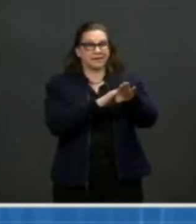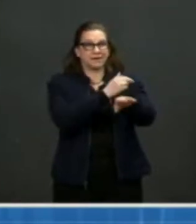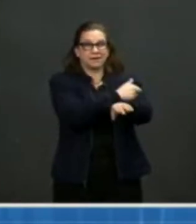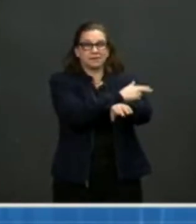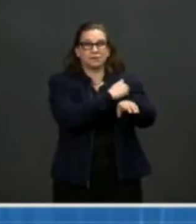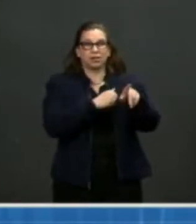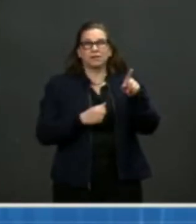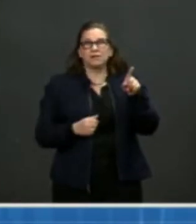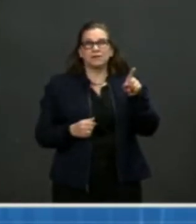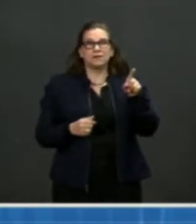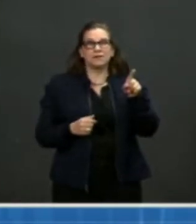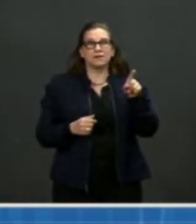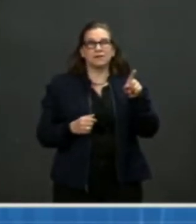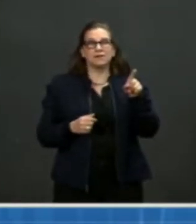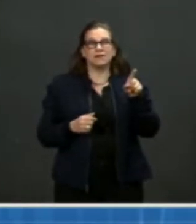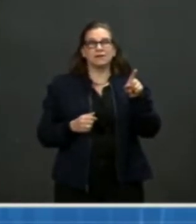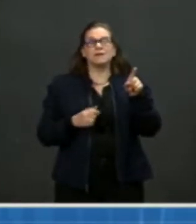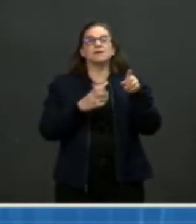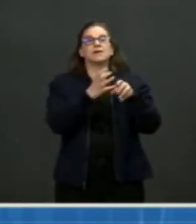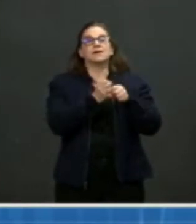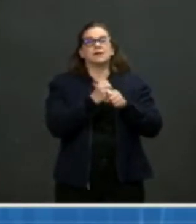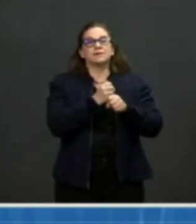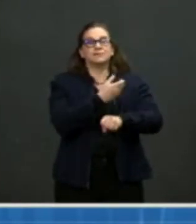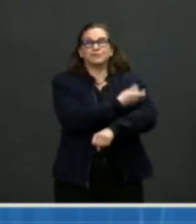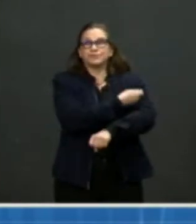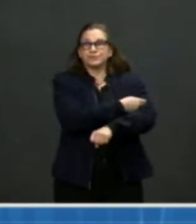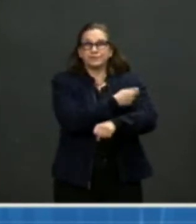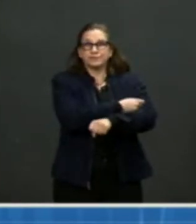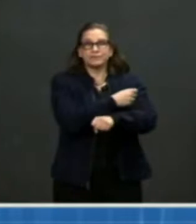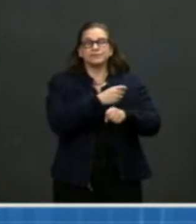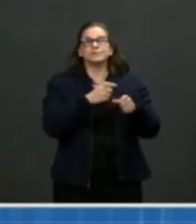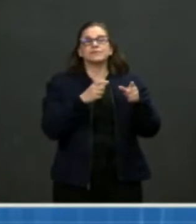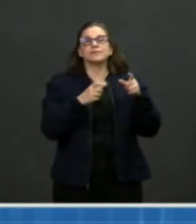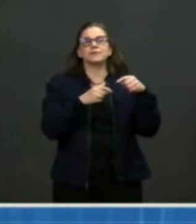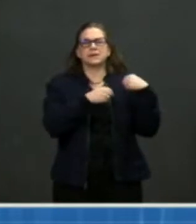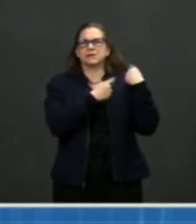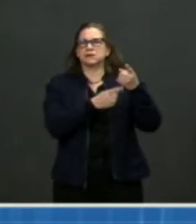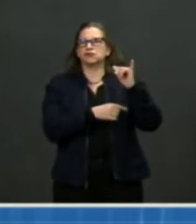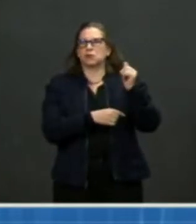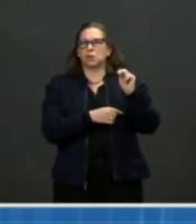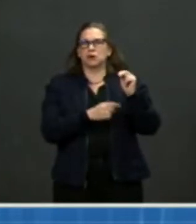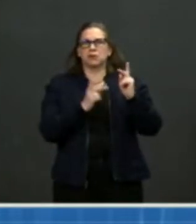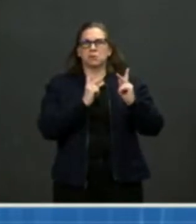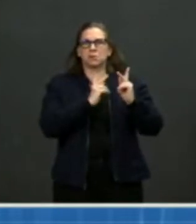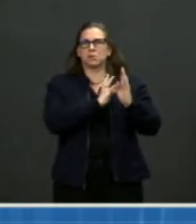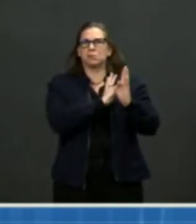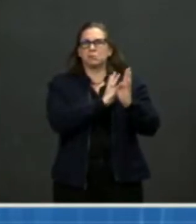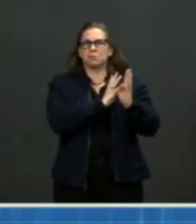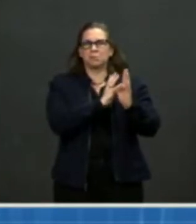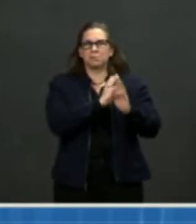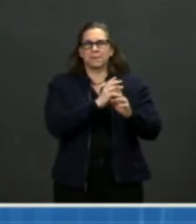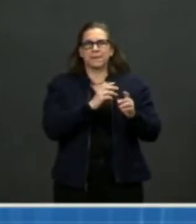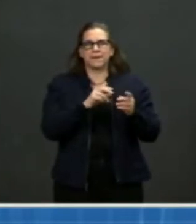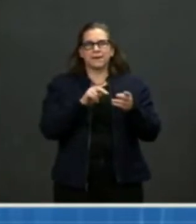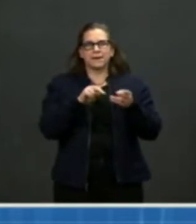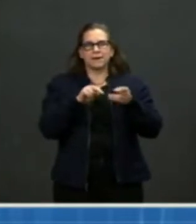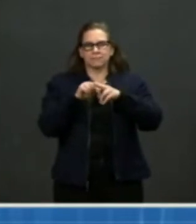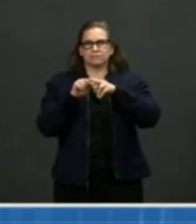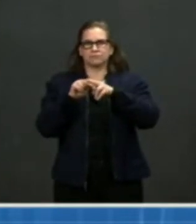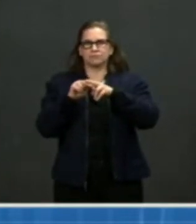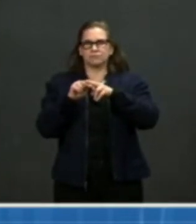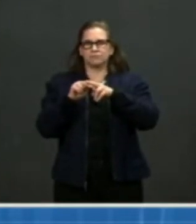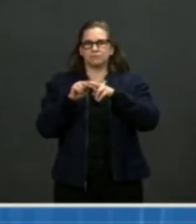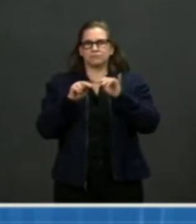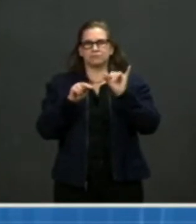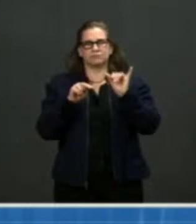outcomes in early January through the end of February, I consider to be very concerning. In addition, while deaths continue